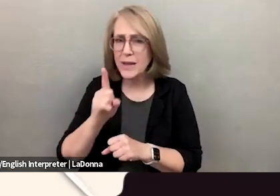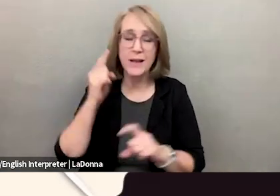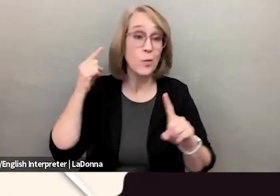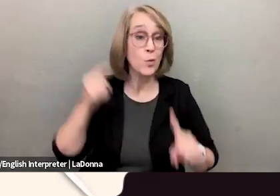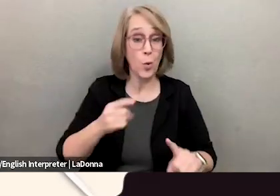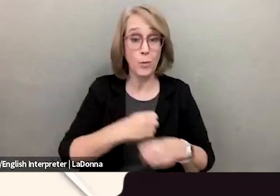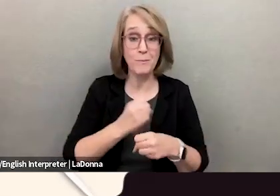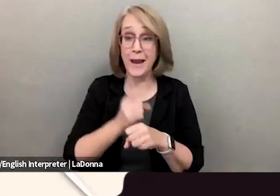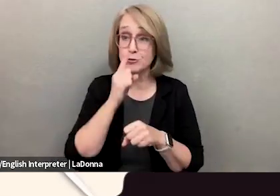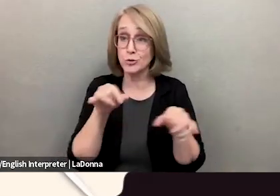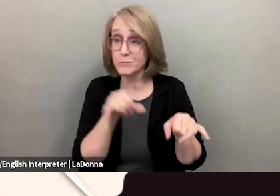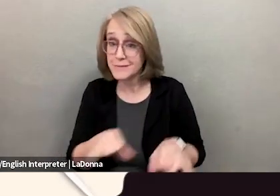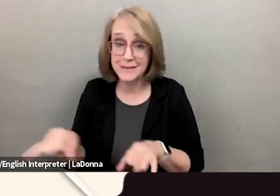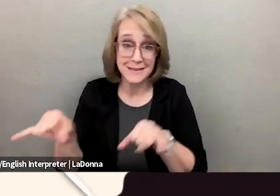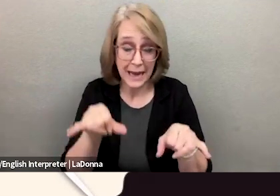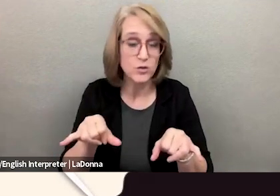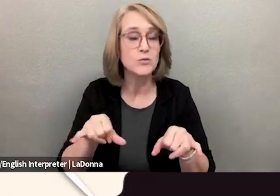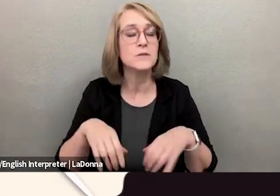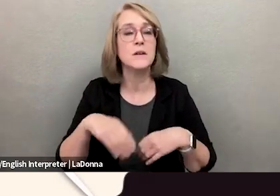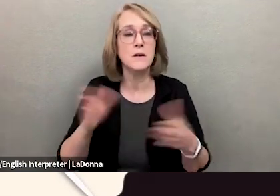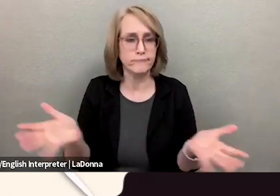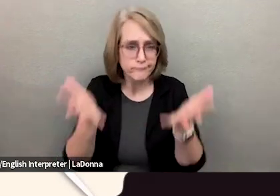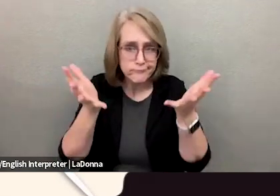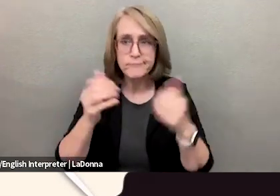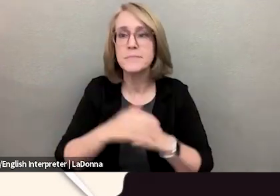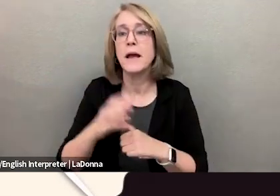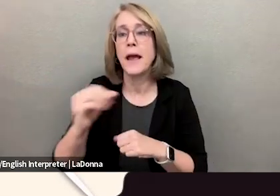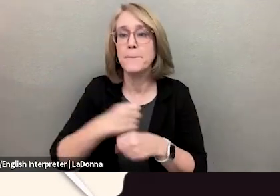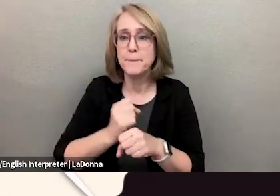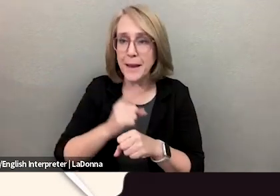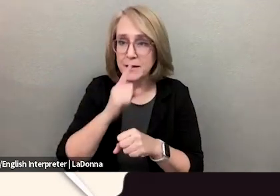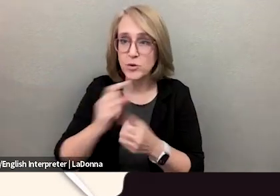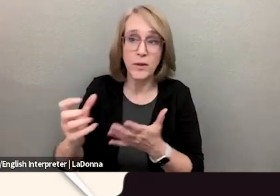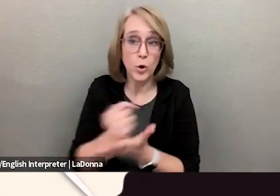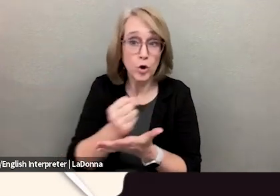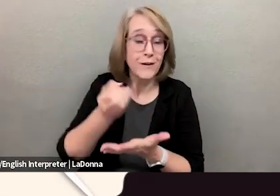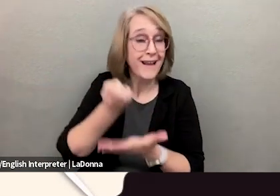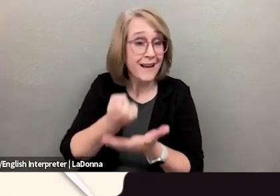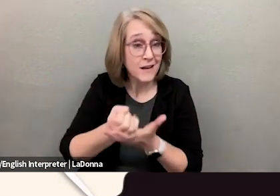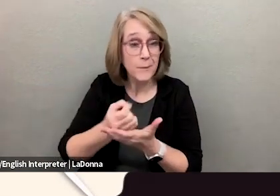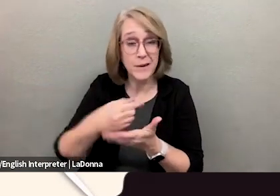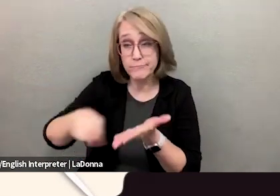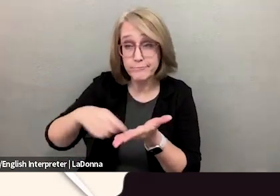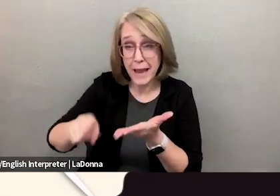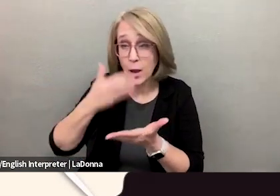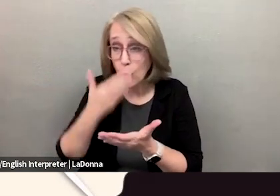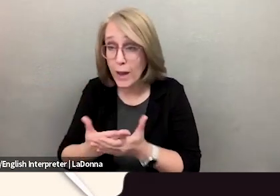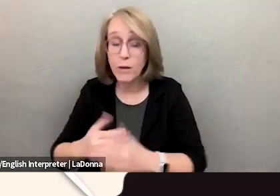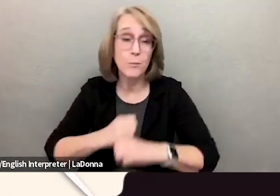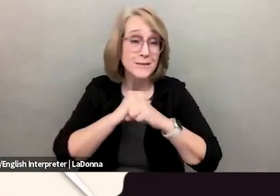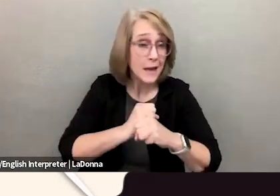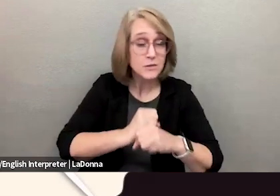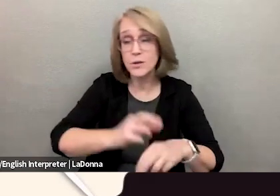achieve economic security, protection, respect, and dignity in the workplace. Currently, we engage with